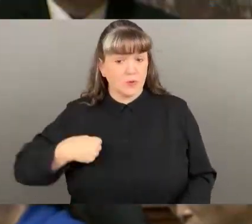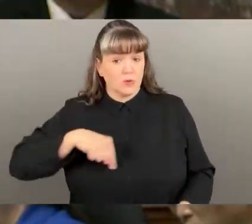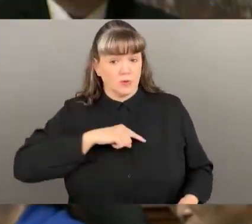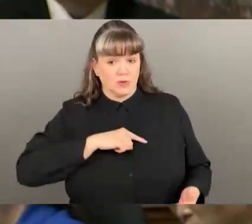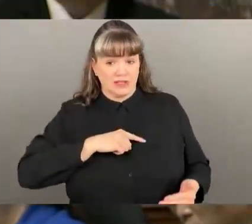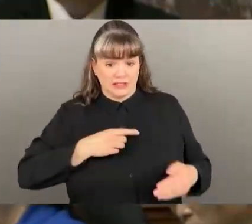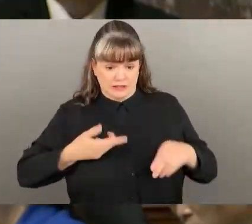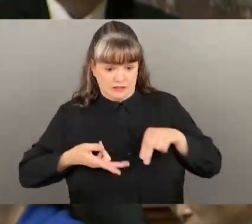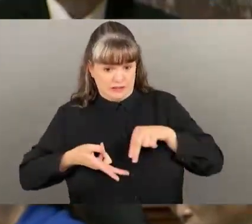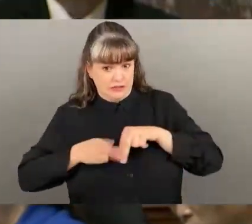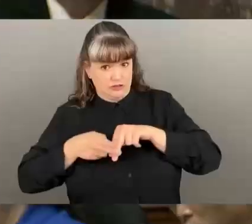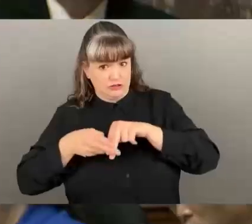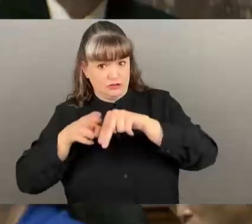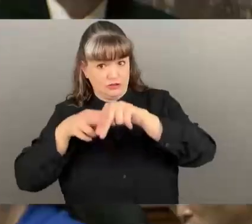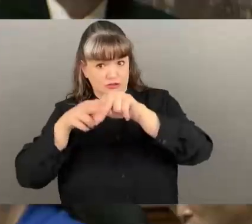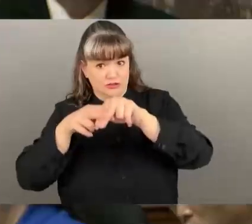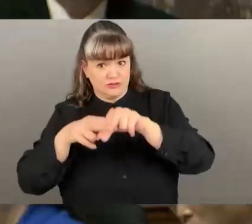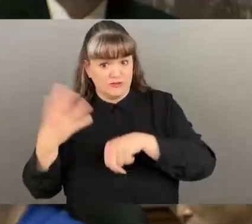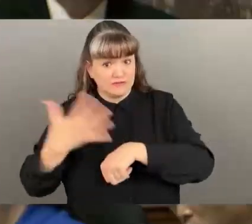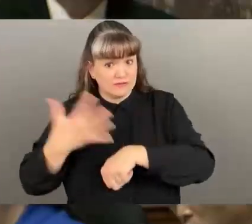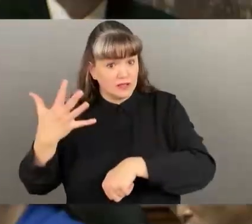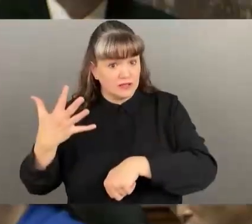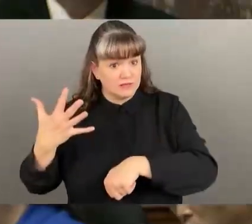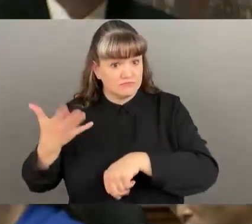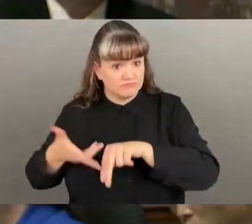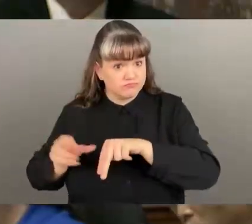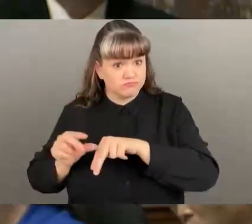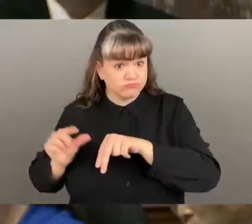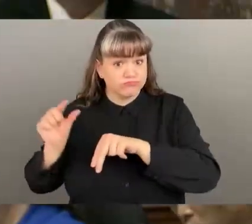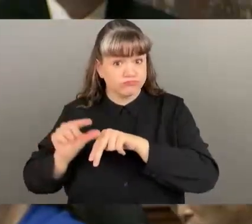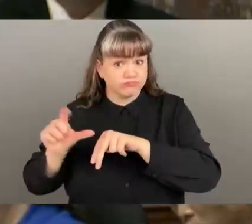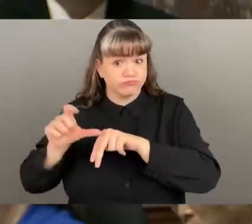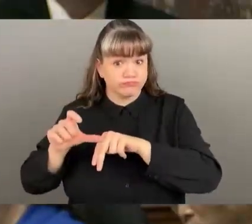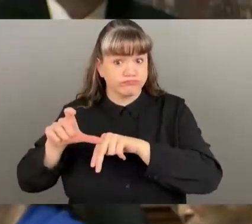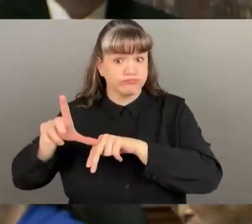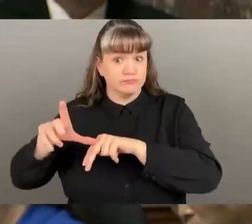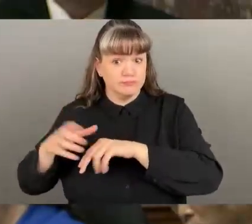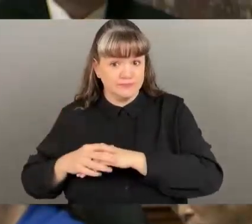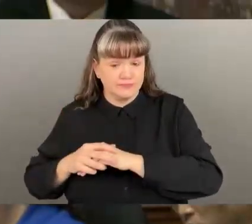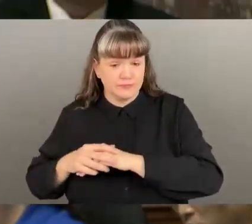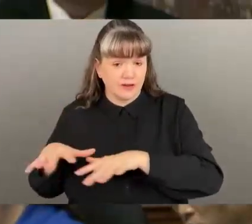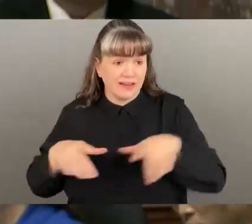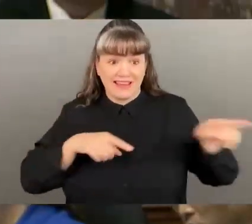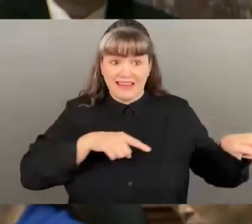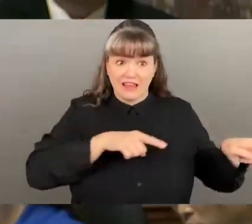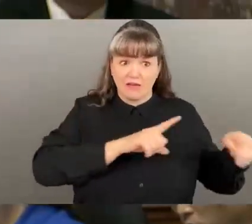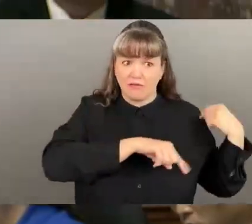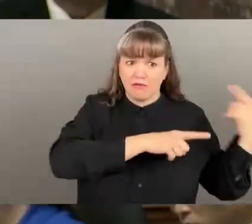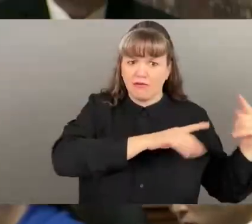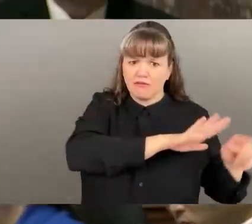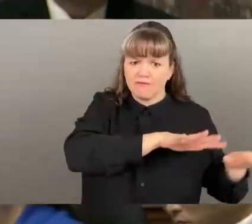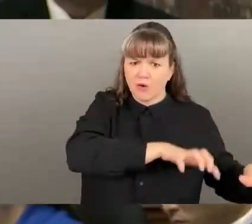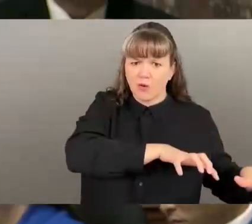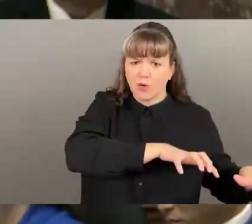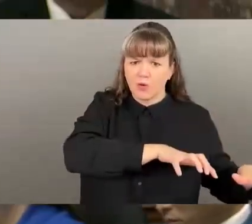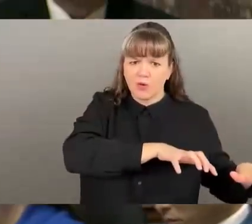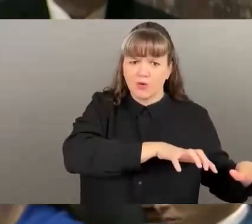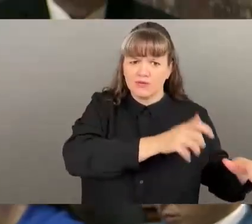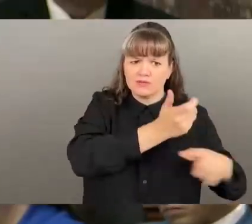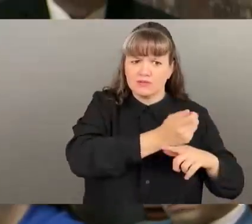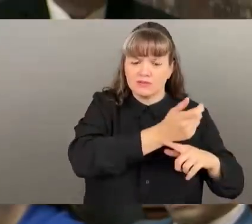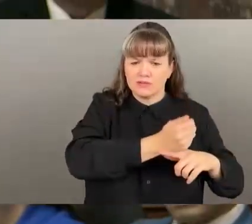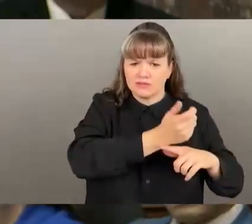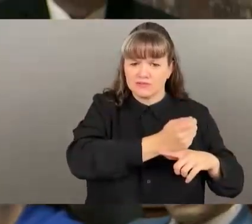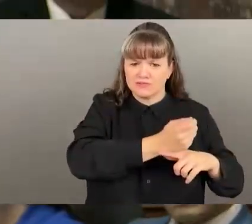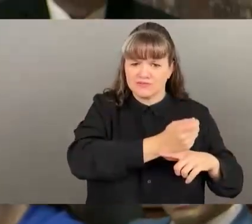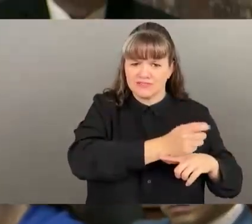party froze income assistance at $610 a month for a decade. They took away the bus pass